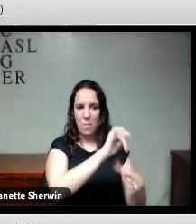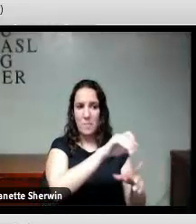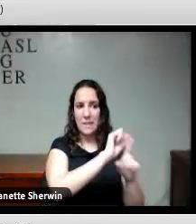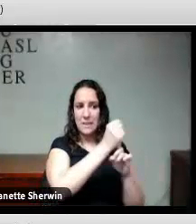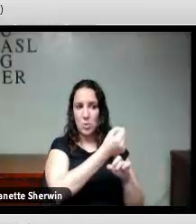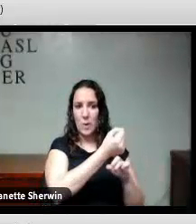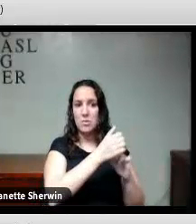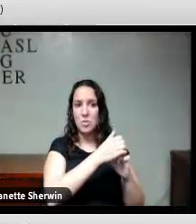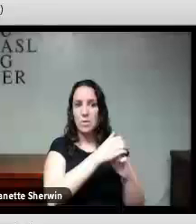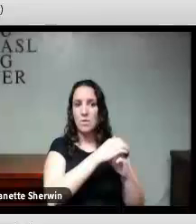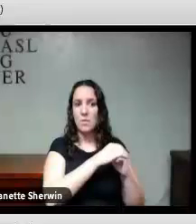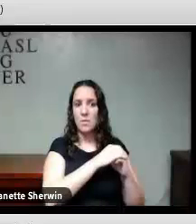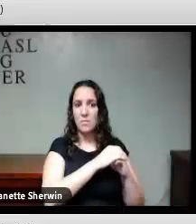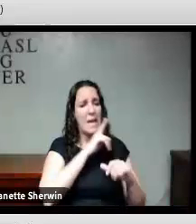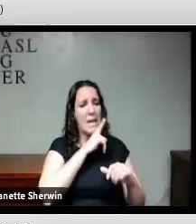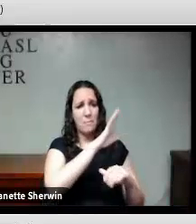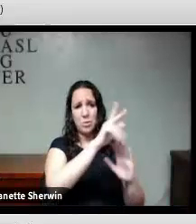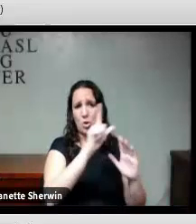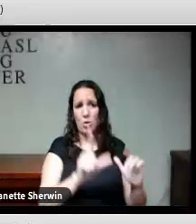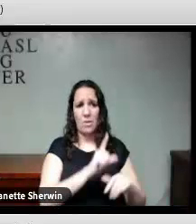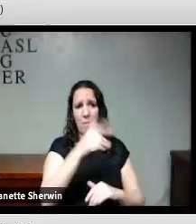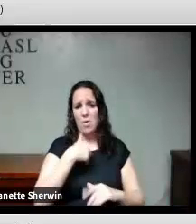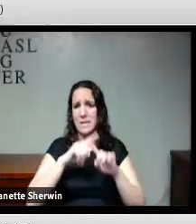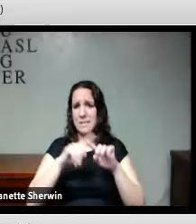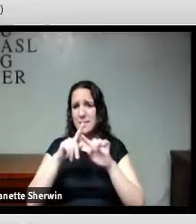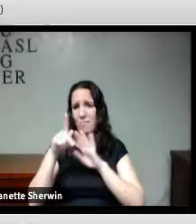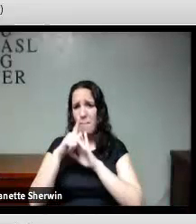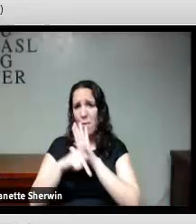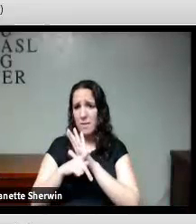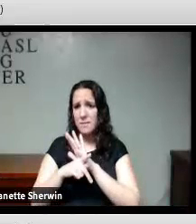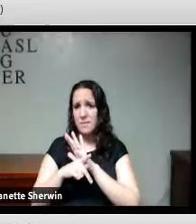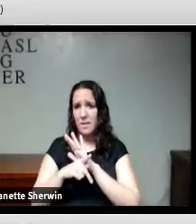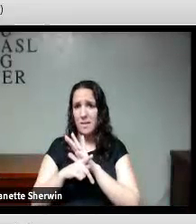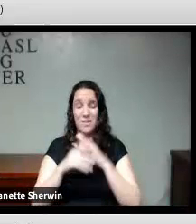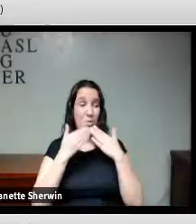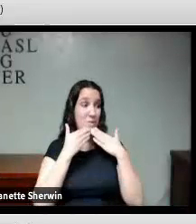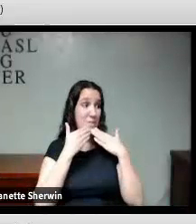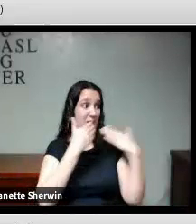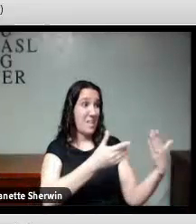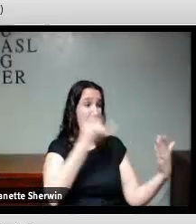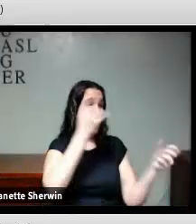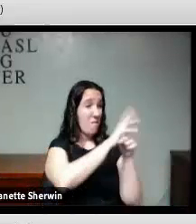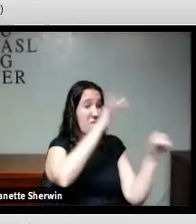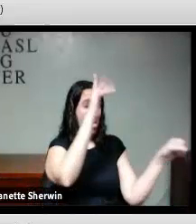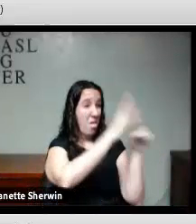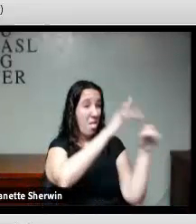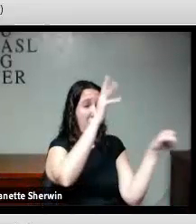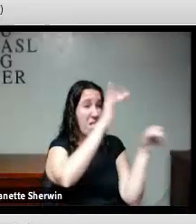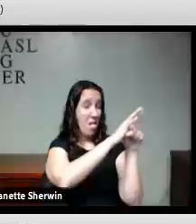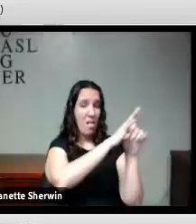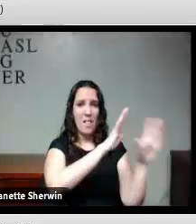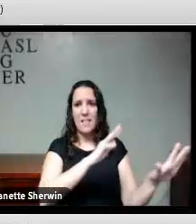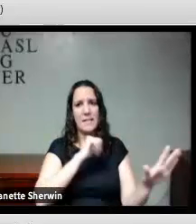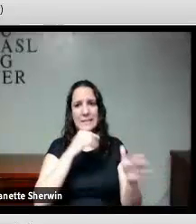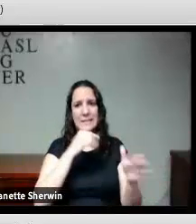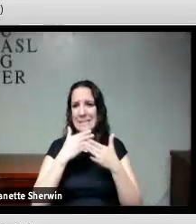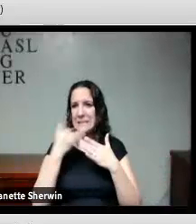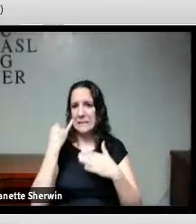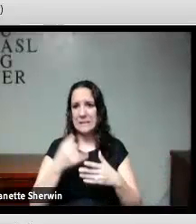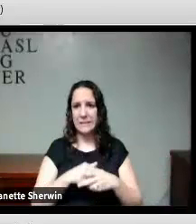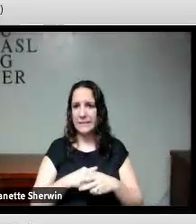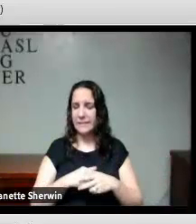probably has policies on that. Thanking them at that point because you think that's what you're supposed to do